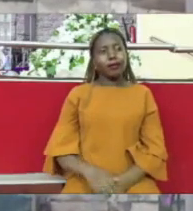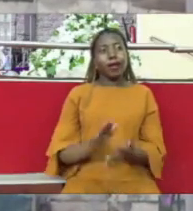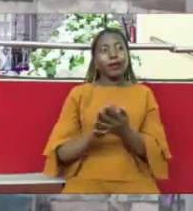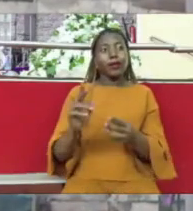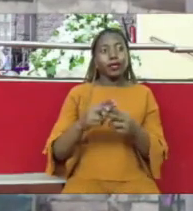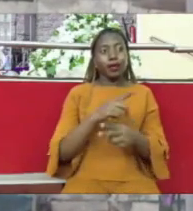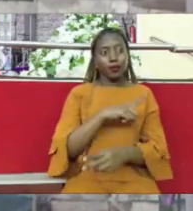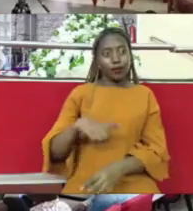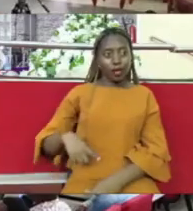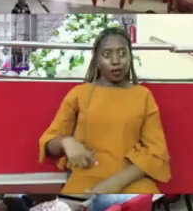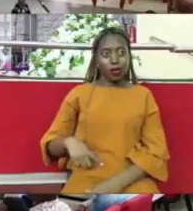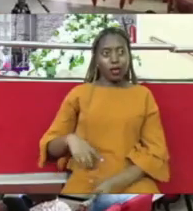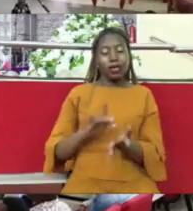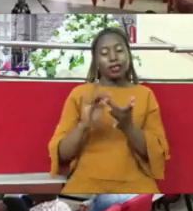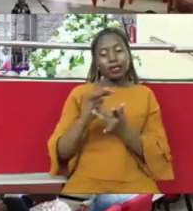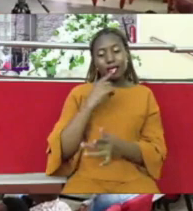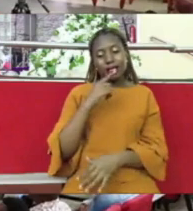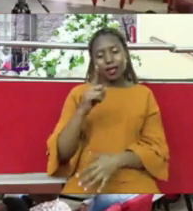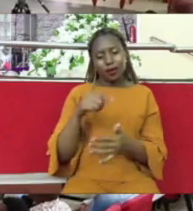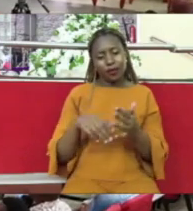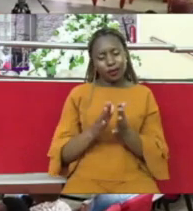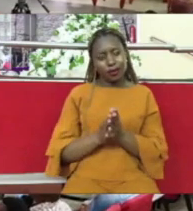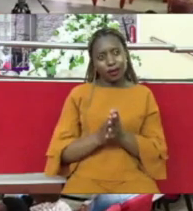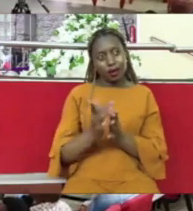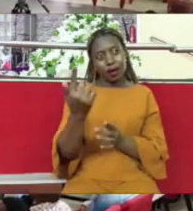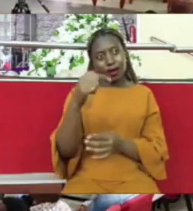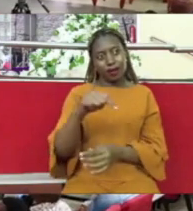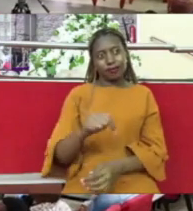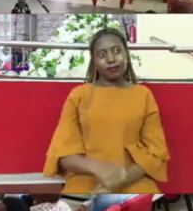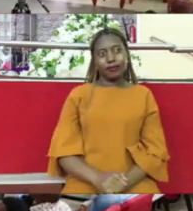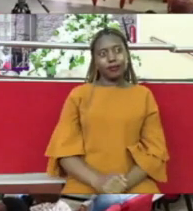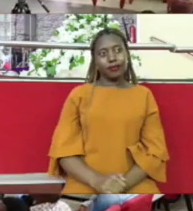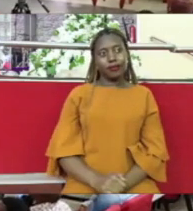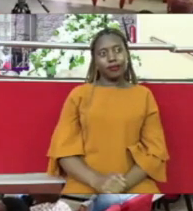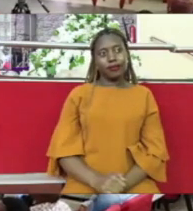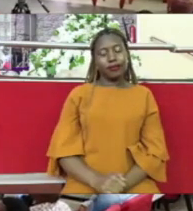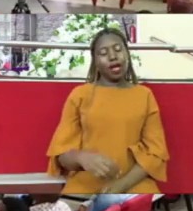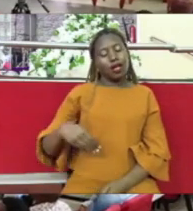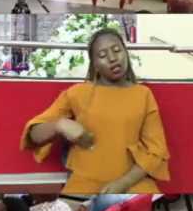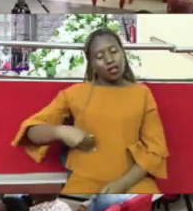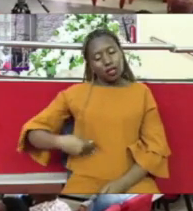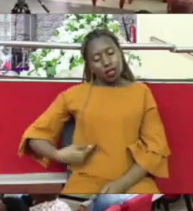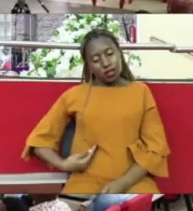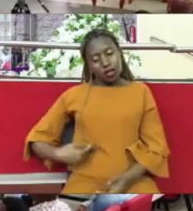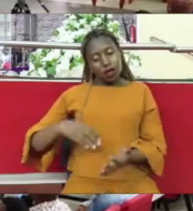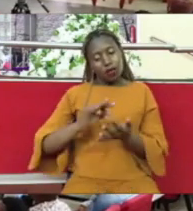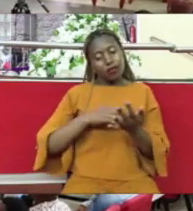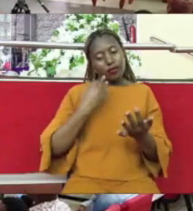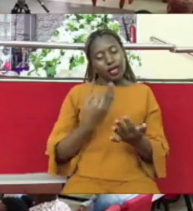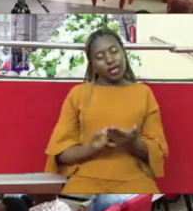Amen. Jesus is saying, come. Yesu anasema njoo. Jacob's failures, Yakobo,